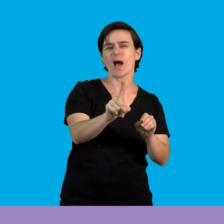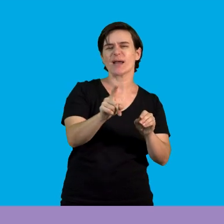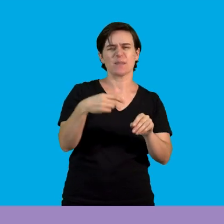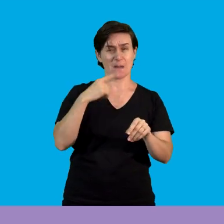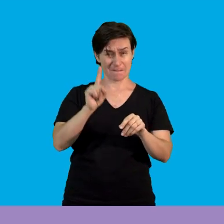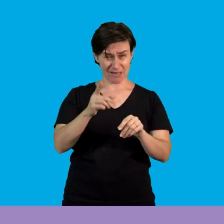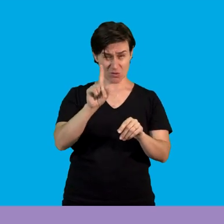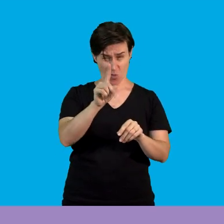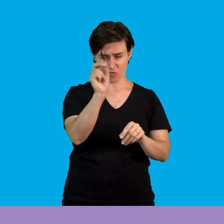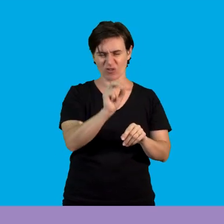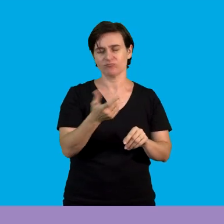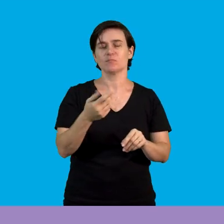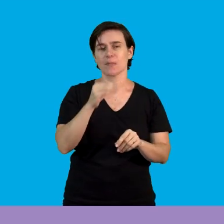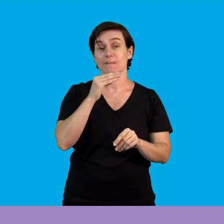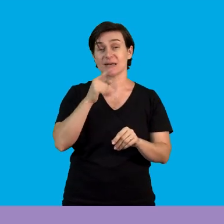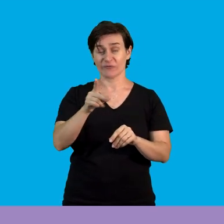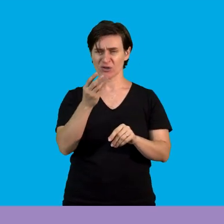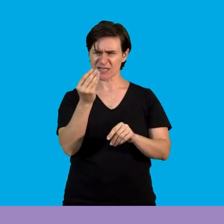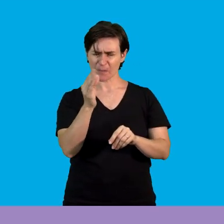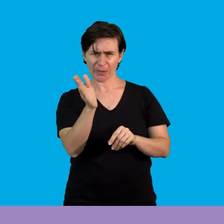of the bracket there. When we don't have a